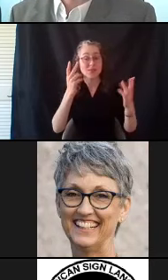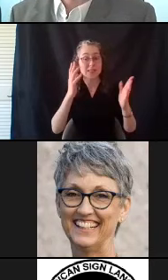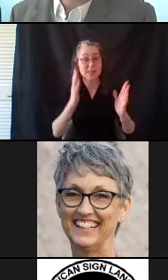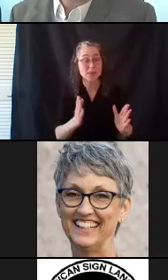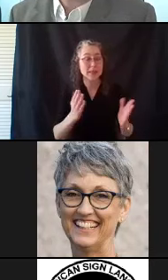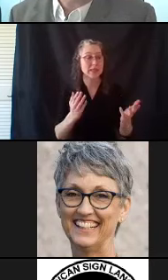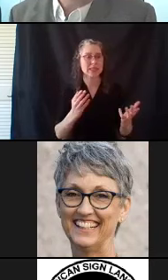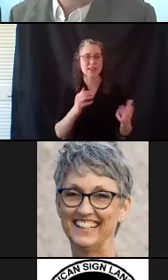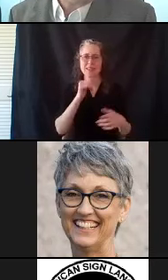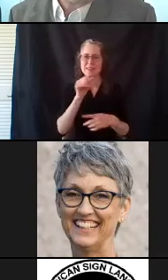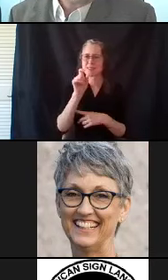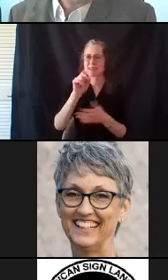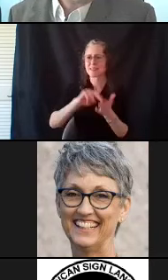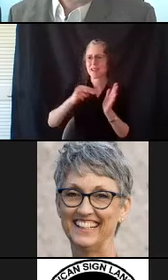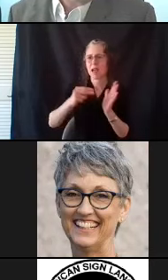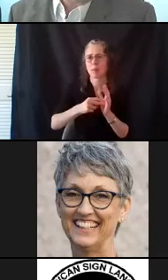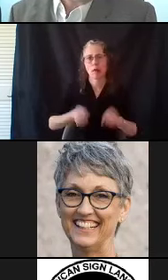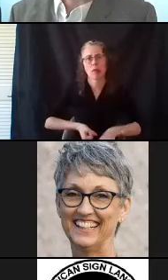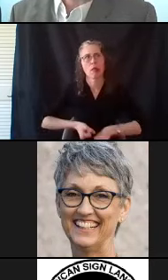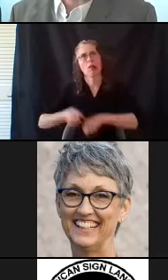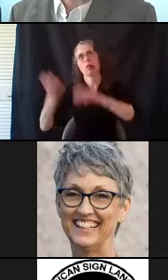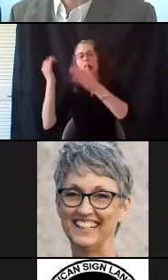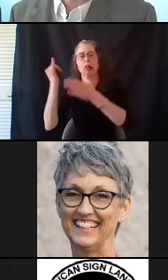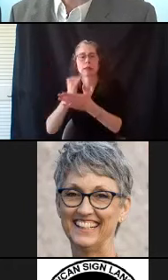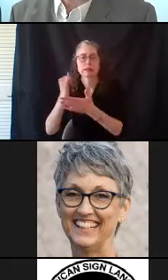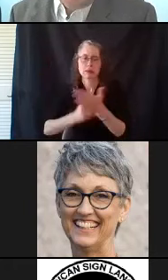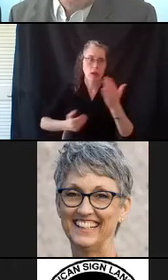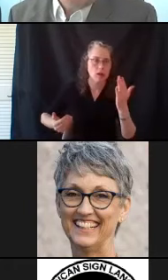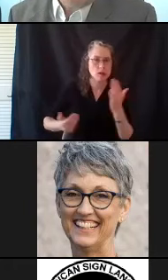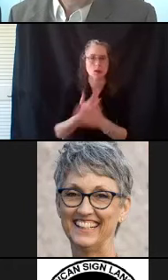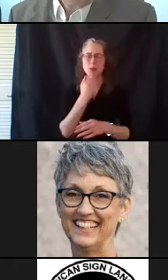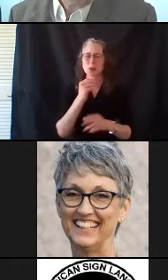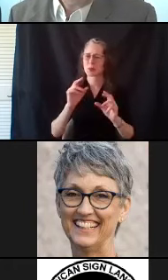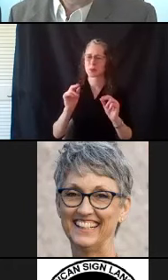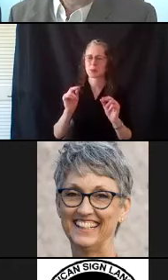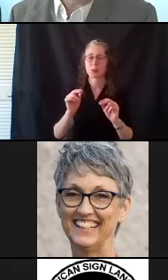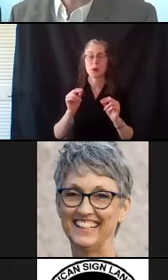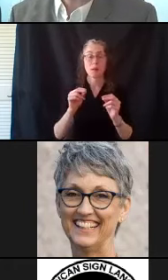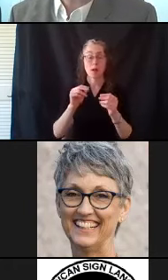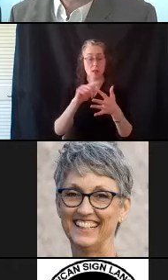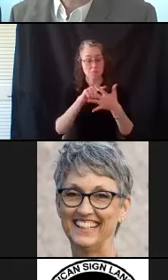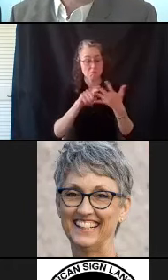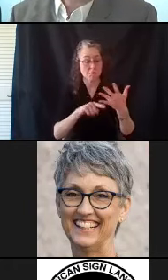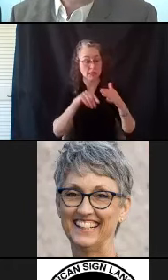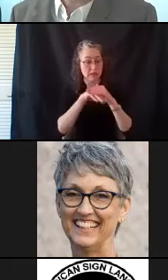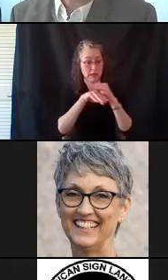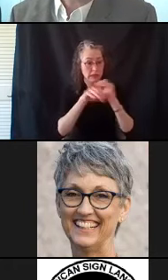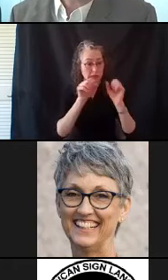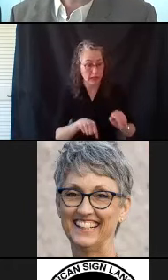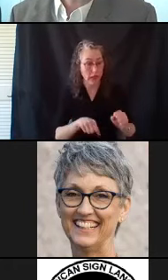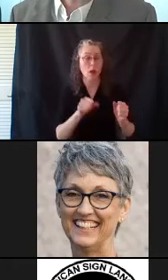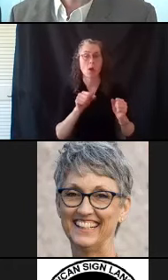require this dramatic overhaul. And making these features a standard actually saves everyone.